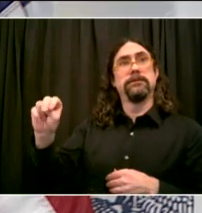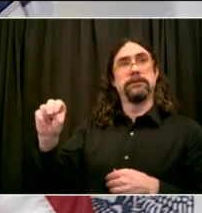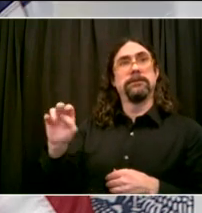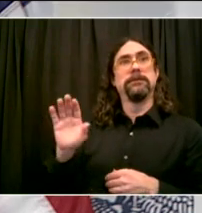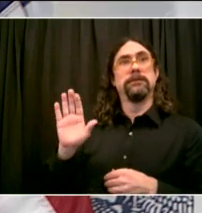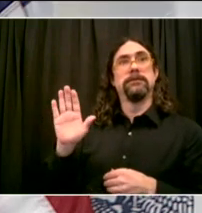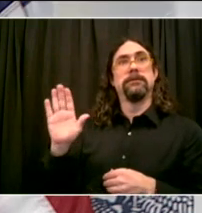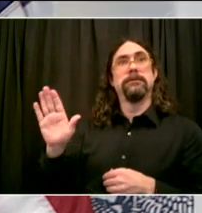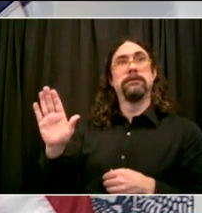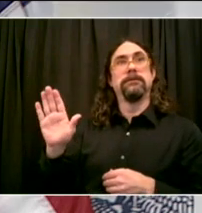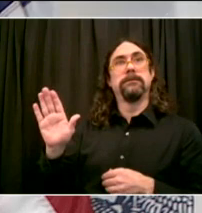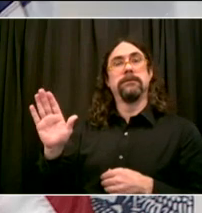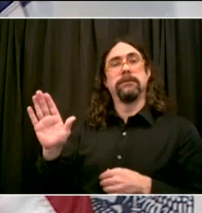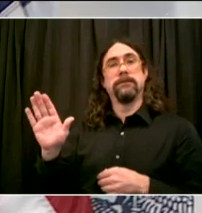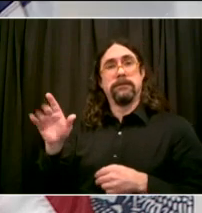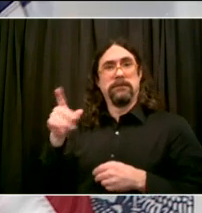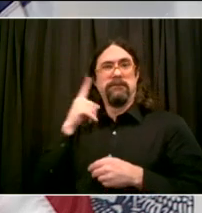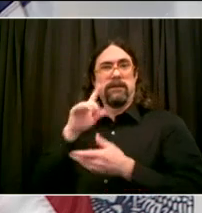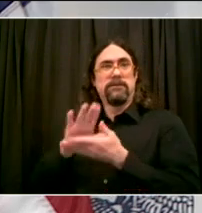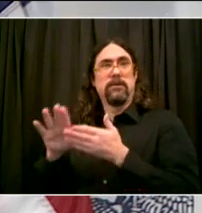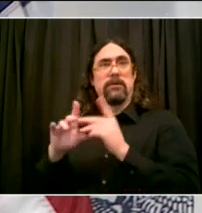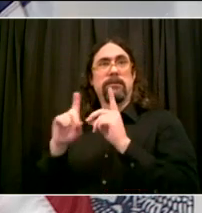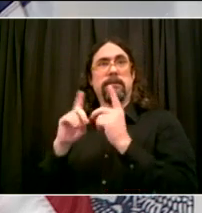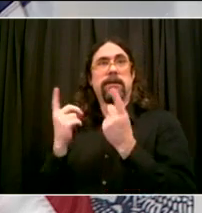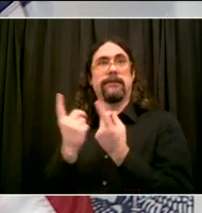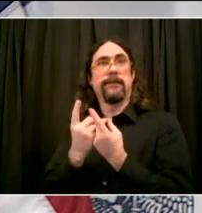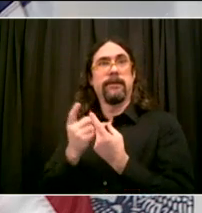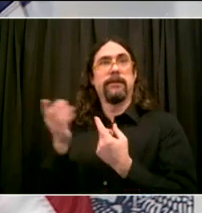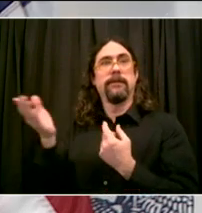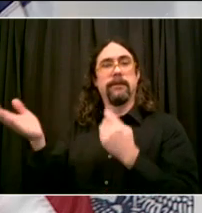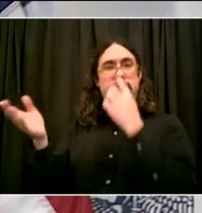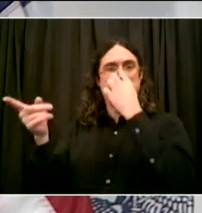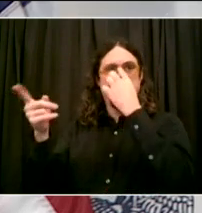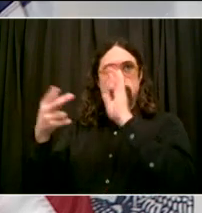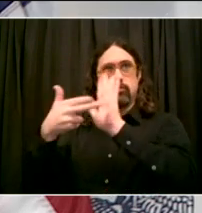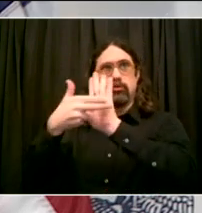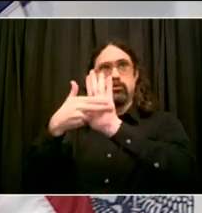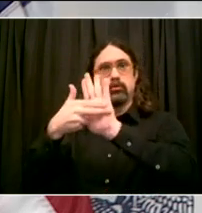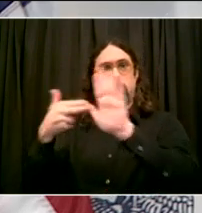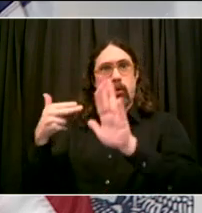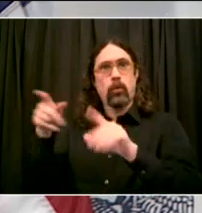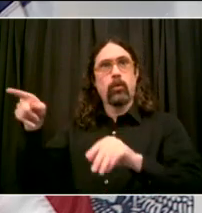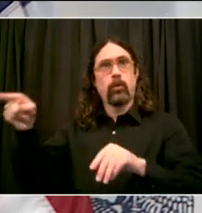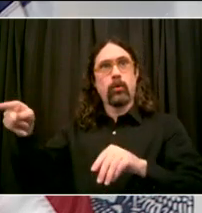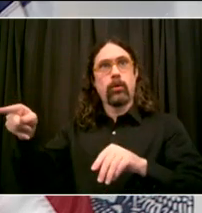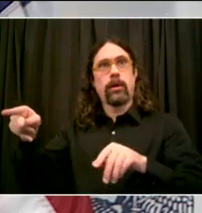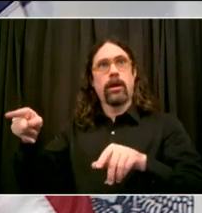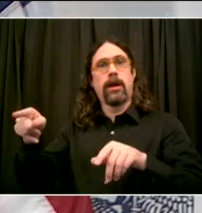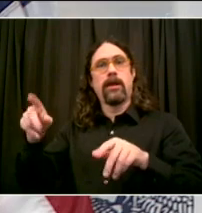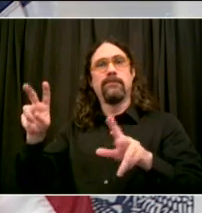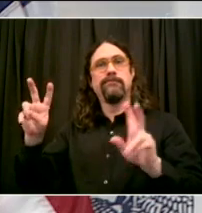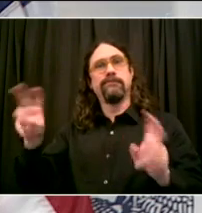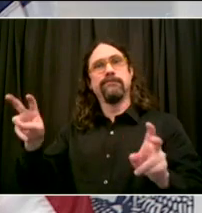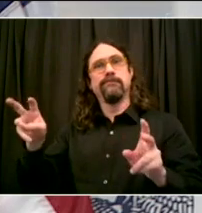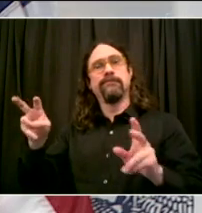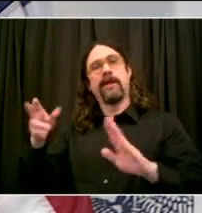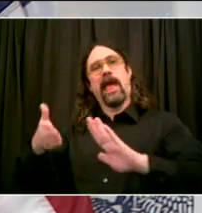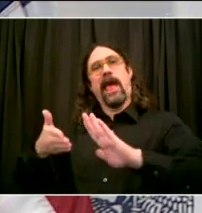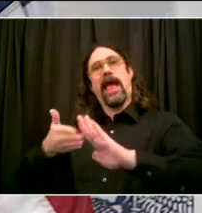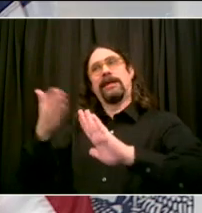Oh, okay. Thank you for that. That's my question. All right. On to the next person. No one's uncomfortable.